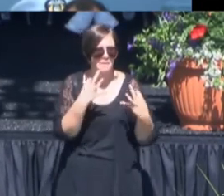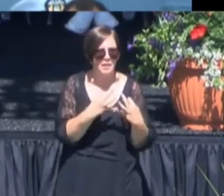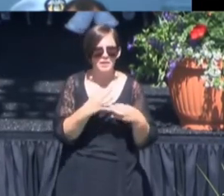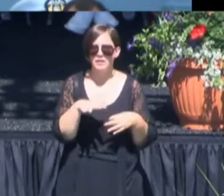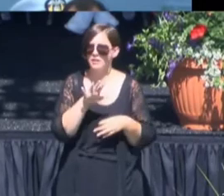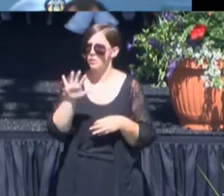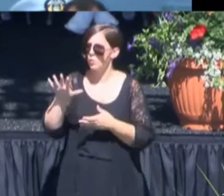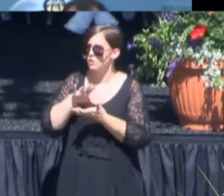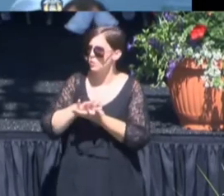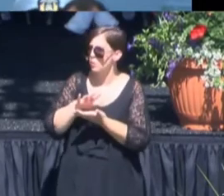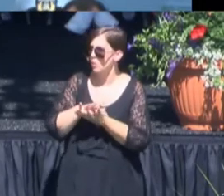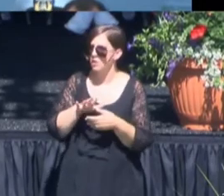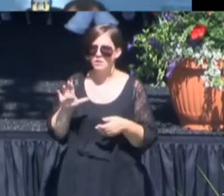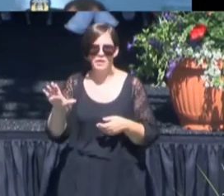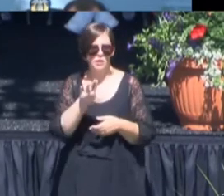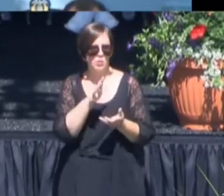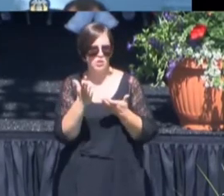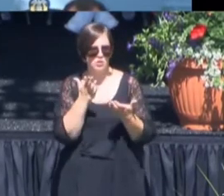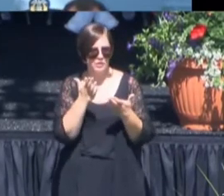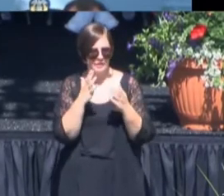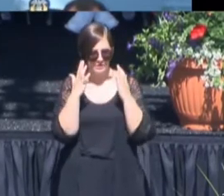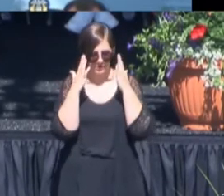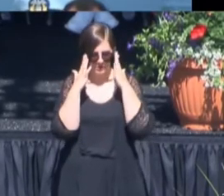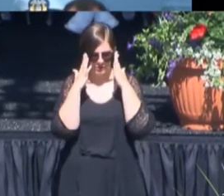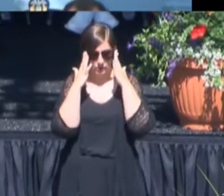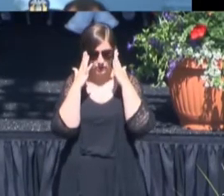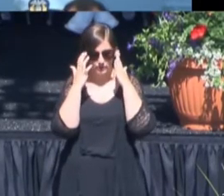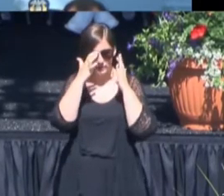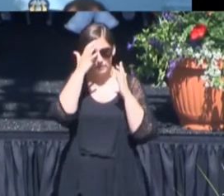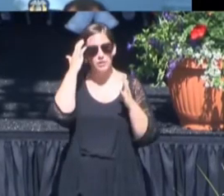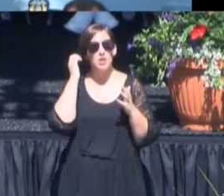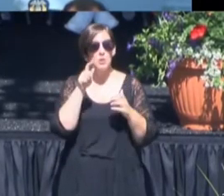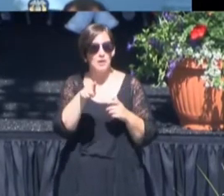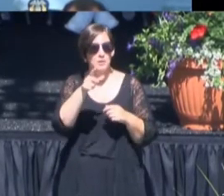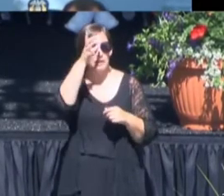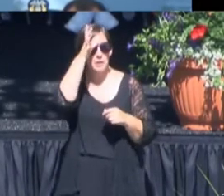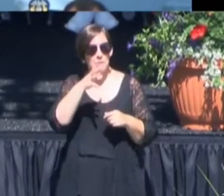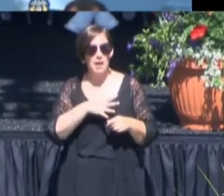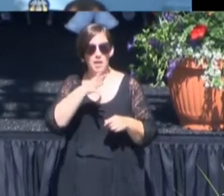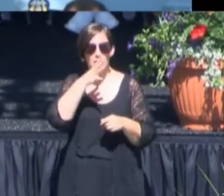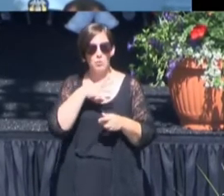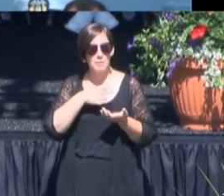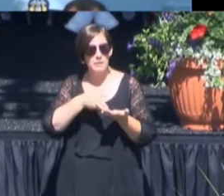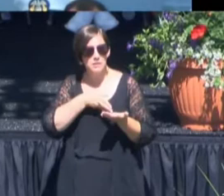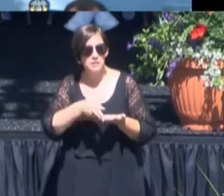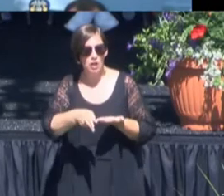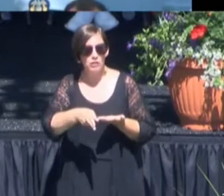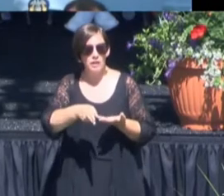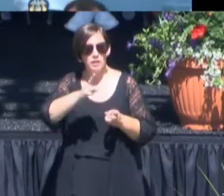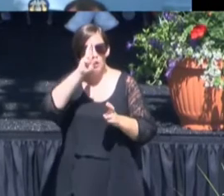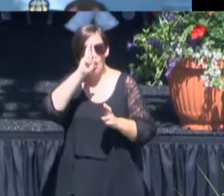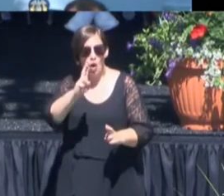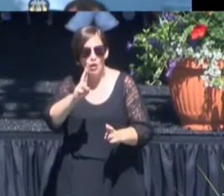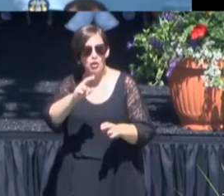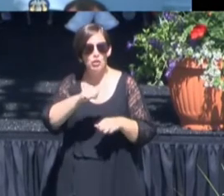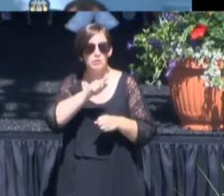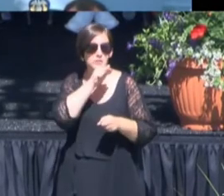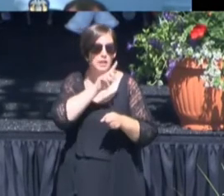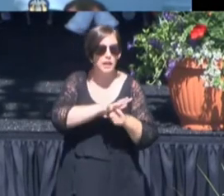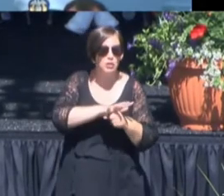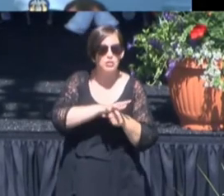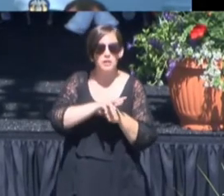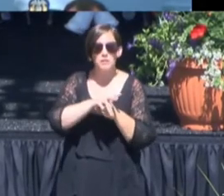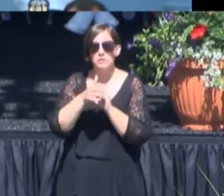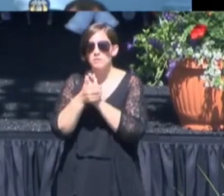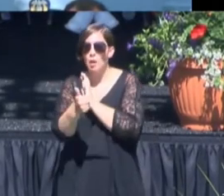school and for your service than you care. You've got to be the men and women of integrity, of honor, intelligence, dedication, and